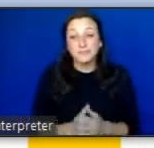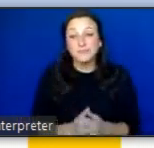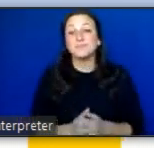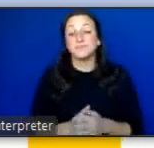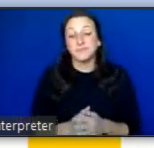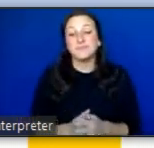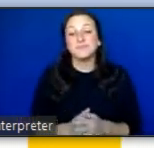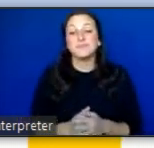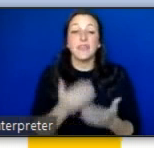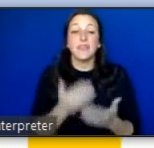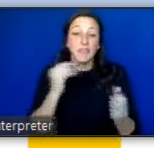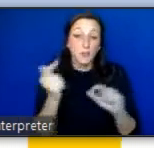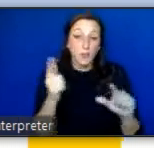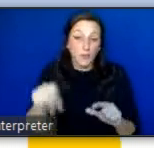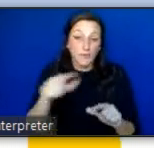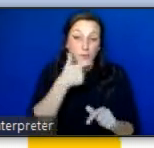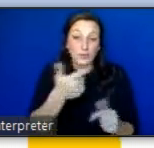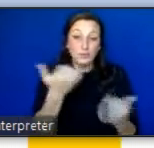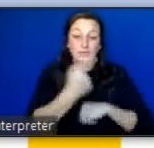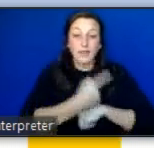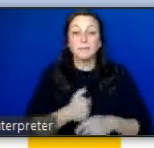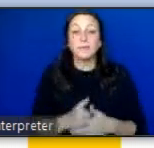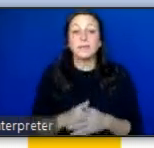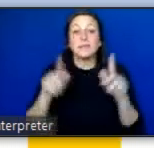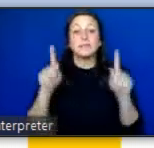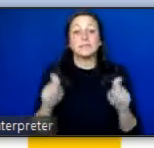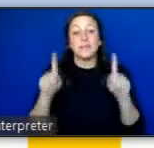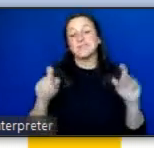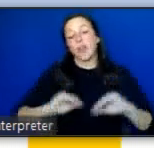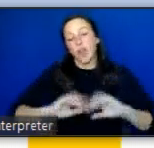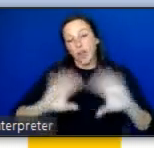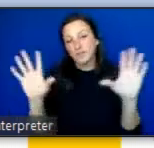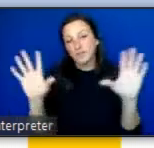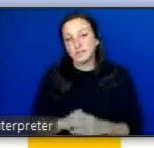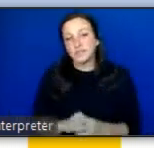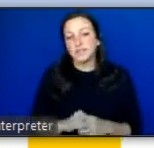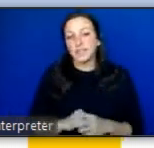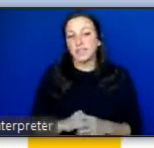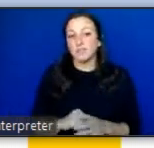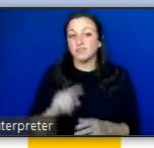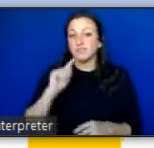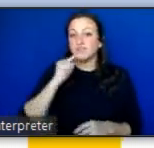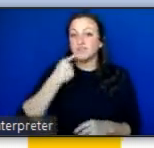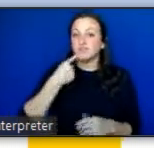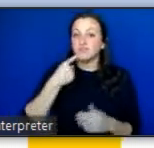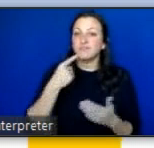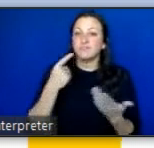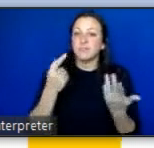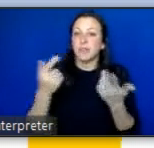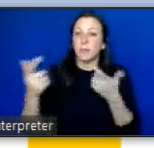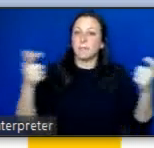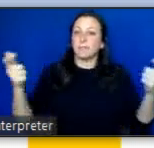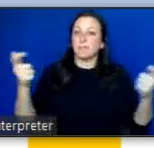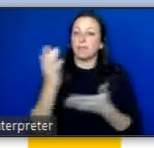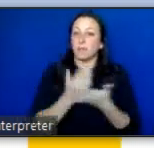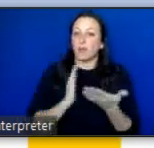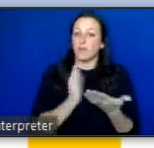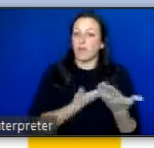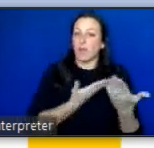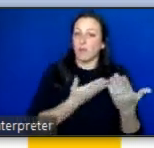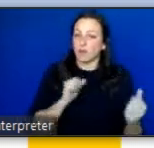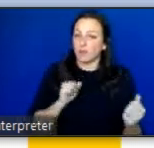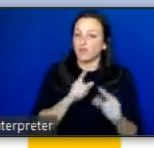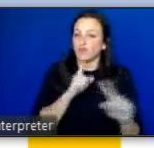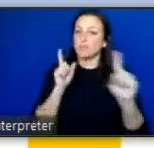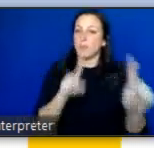us today. Testing has obviously been a huge component of our response to the COVID